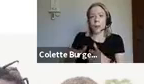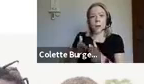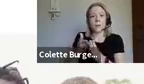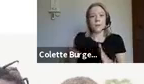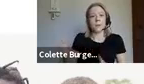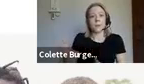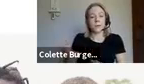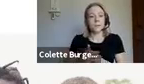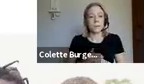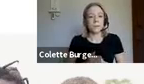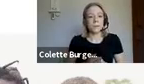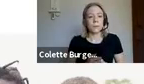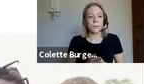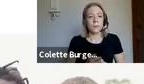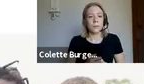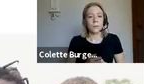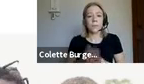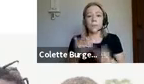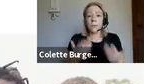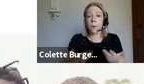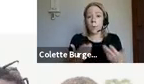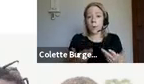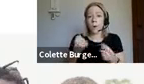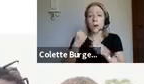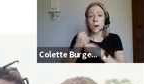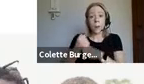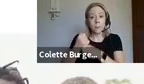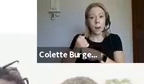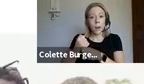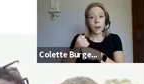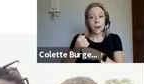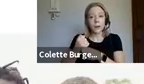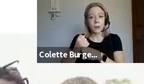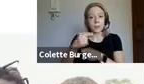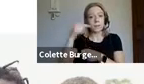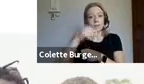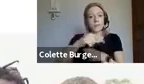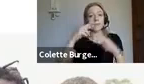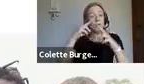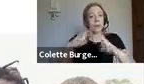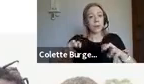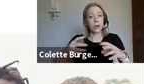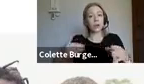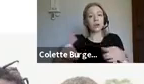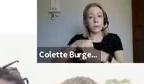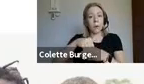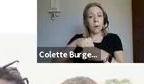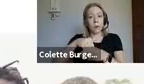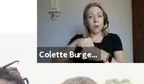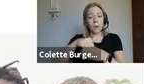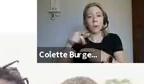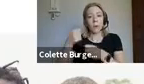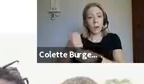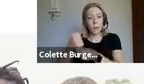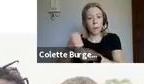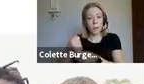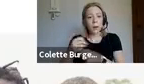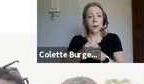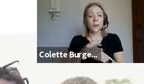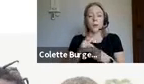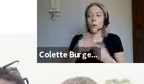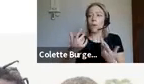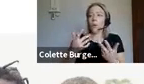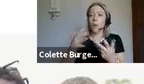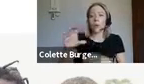a campaign going on, and this research is part of a compendium of tools which include donor